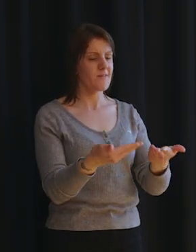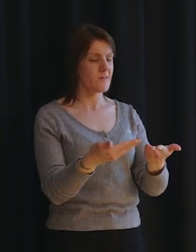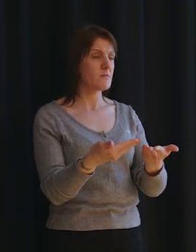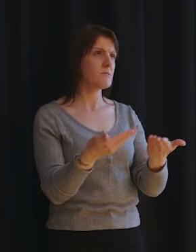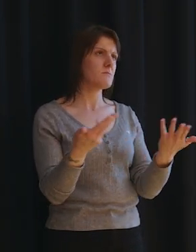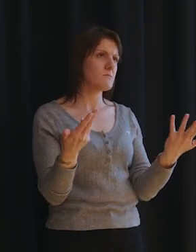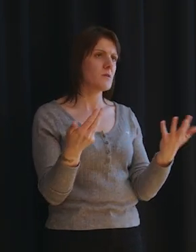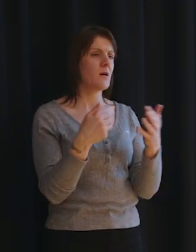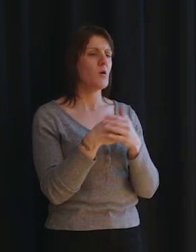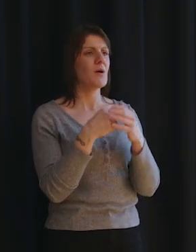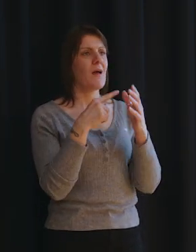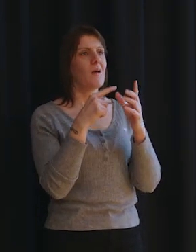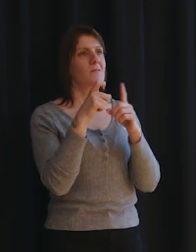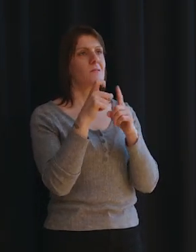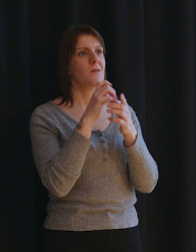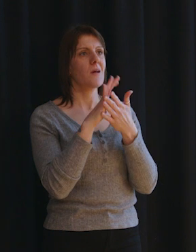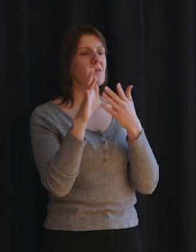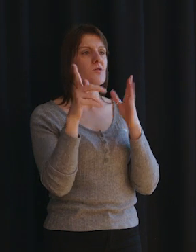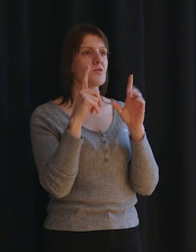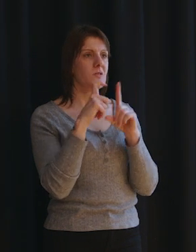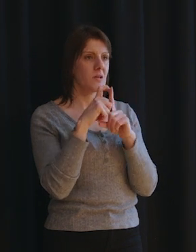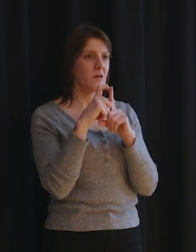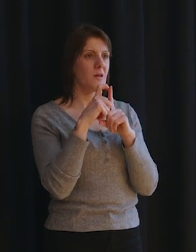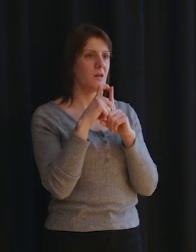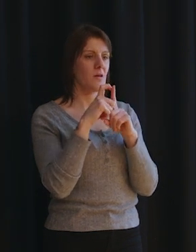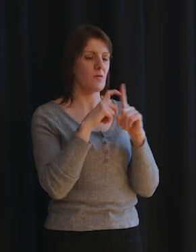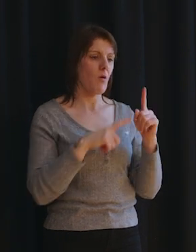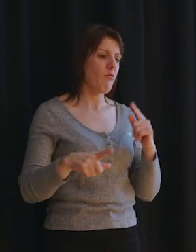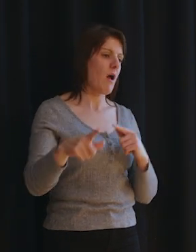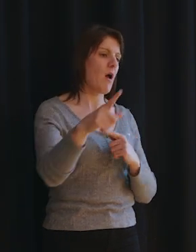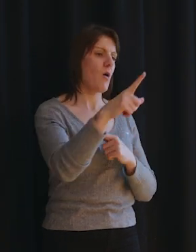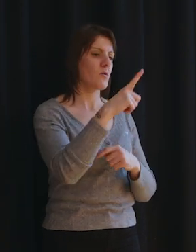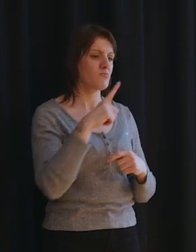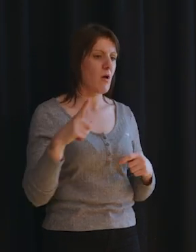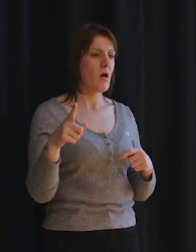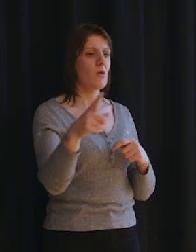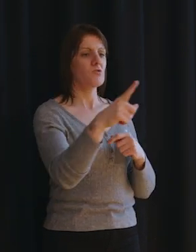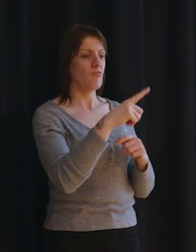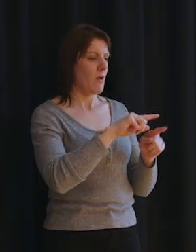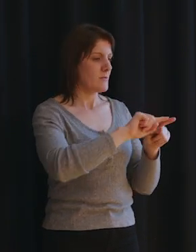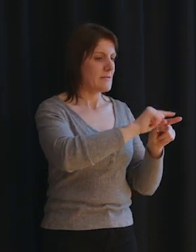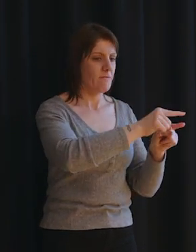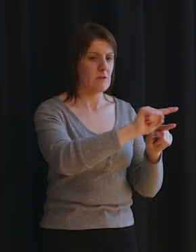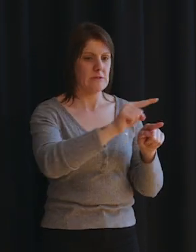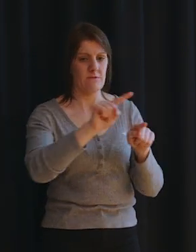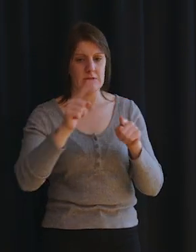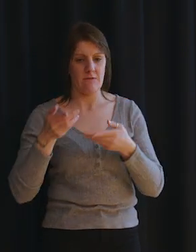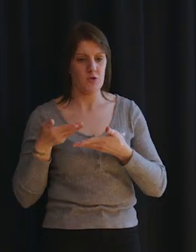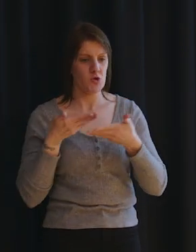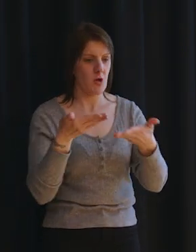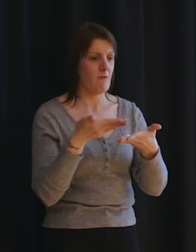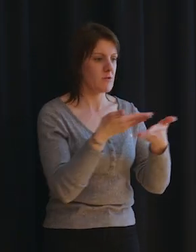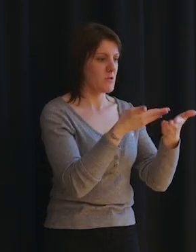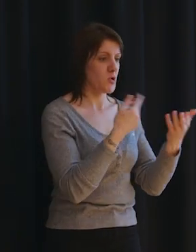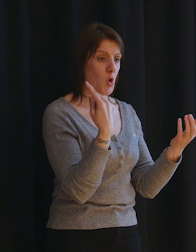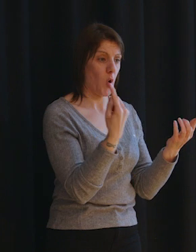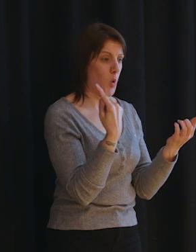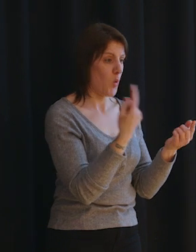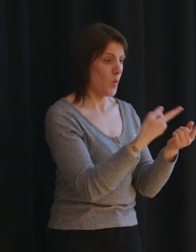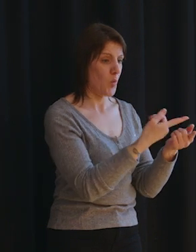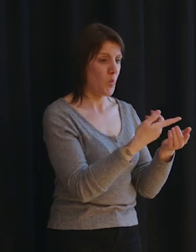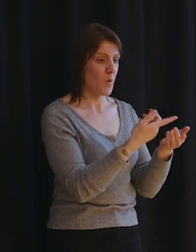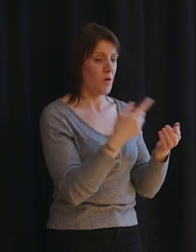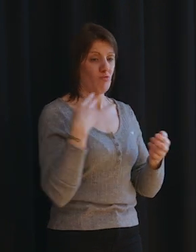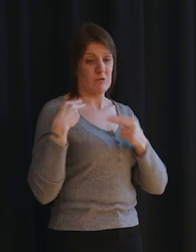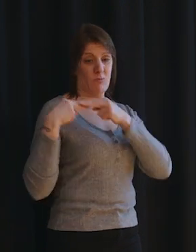back to the talk about ADHD, kind of that loop of going round and round to different services. Who's going to pick these children and young people up? Who's going to kind of